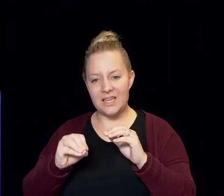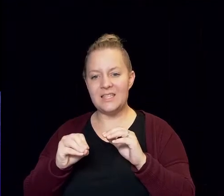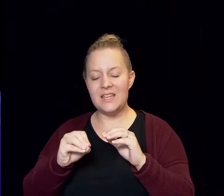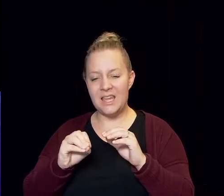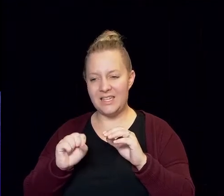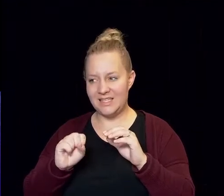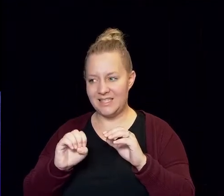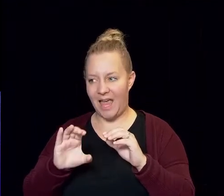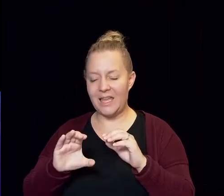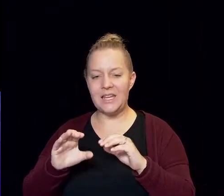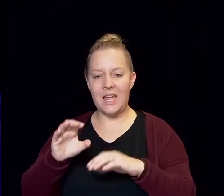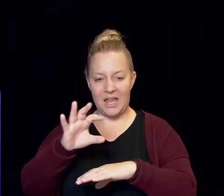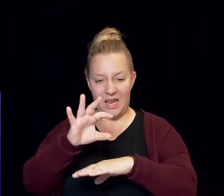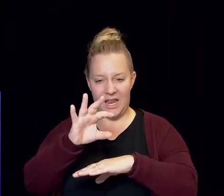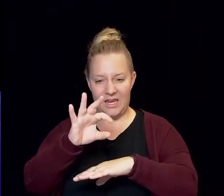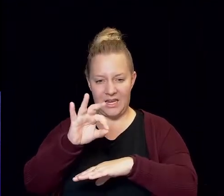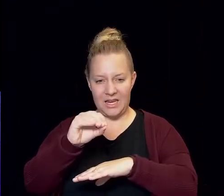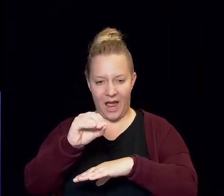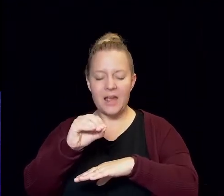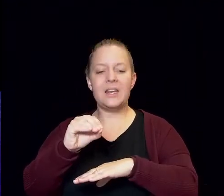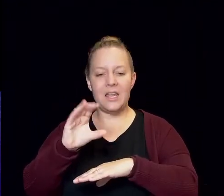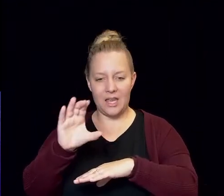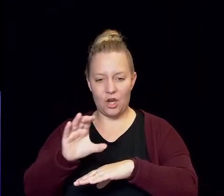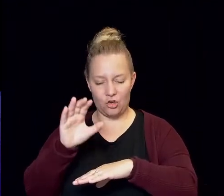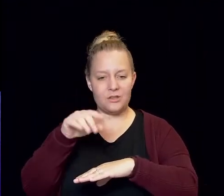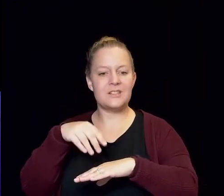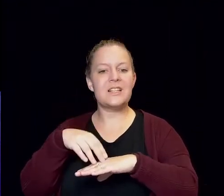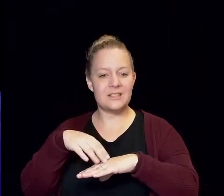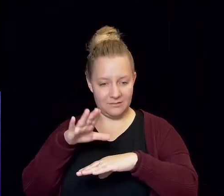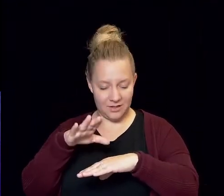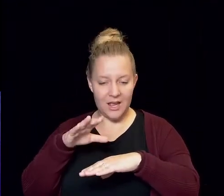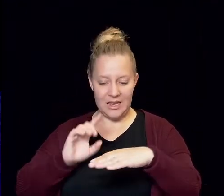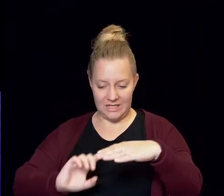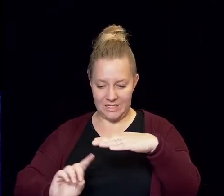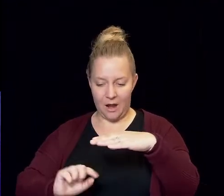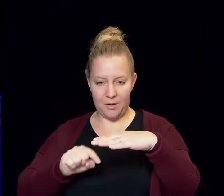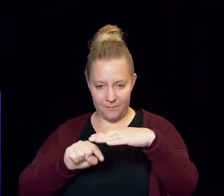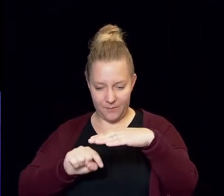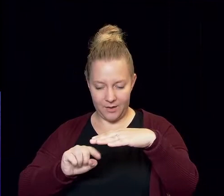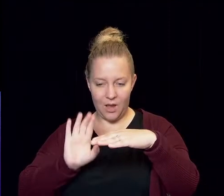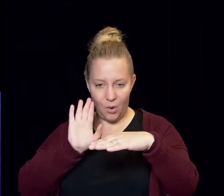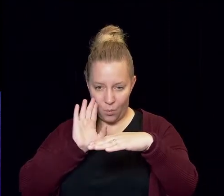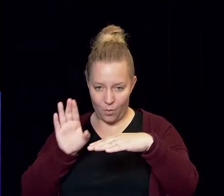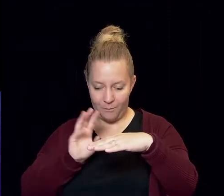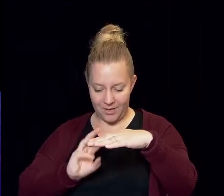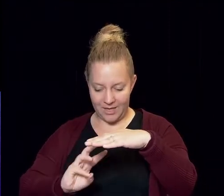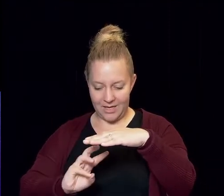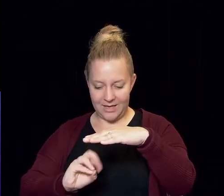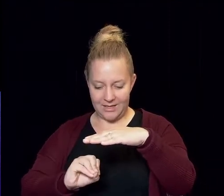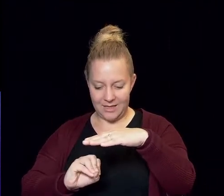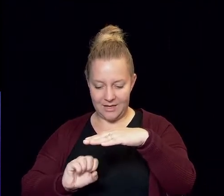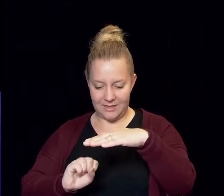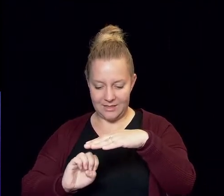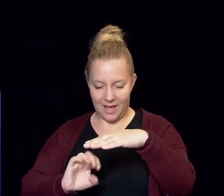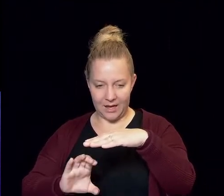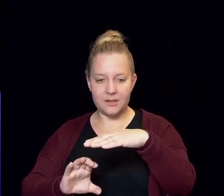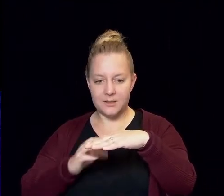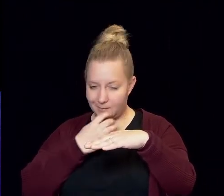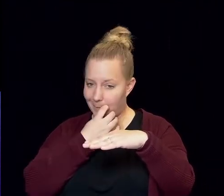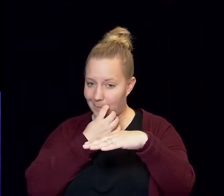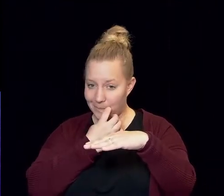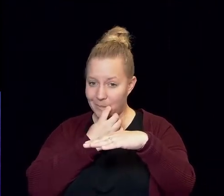numerator. 90 characters, and then down in the denominator will be in 60